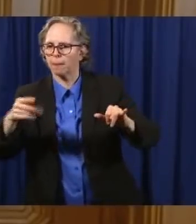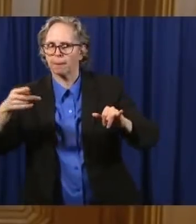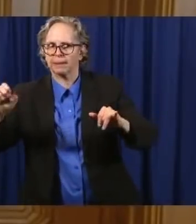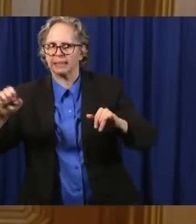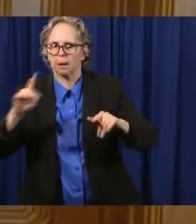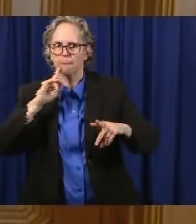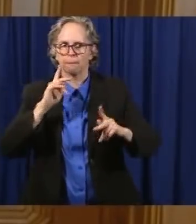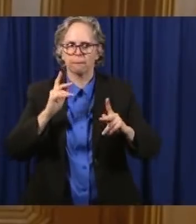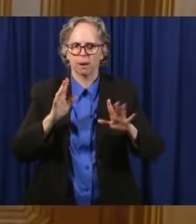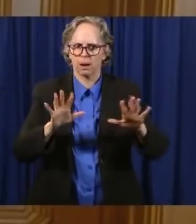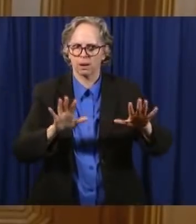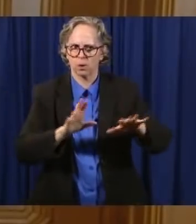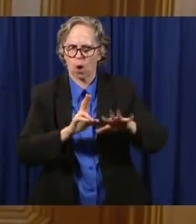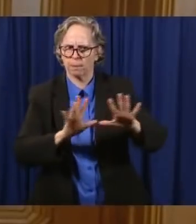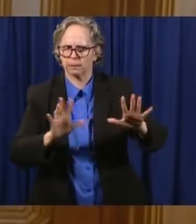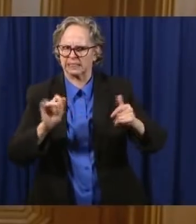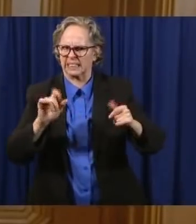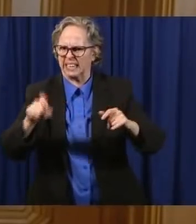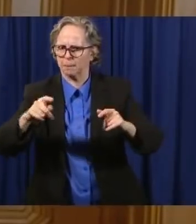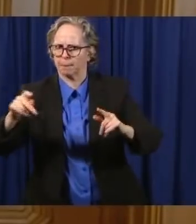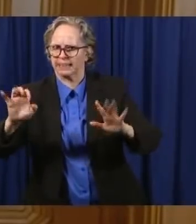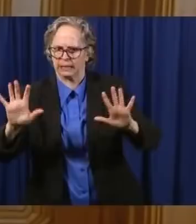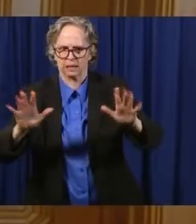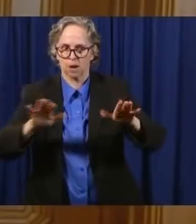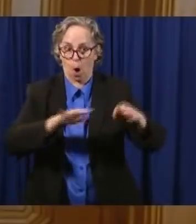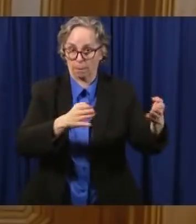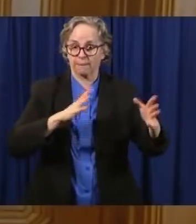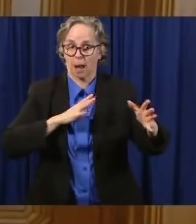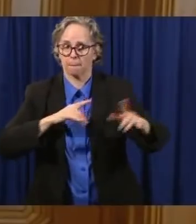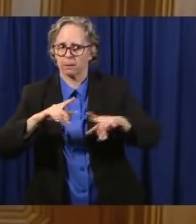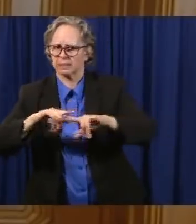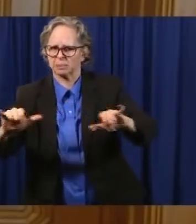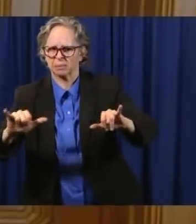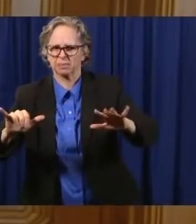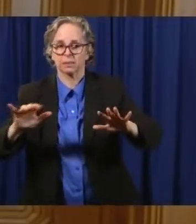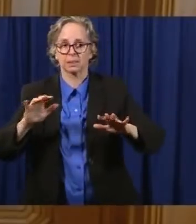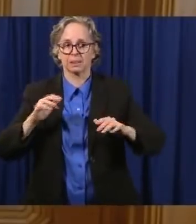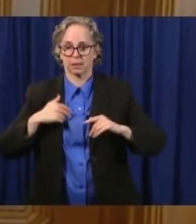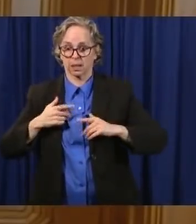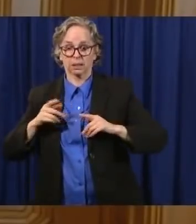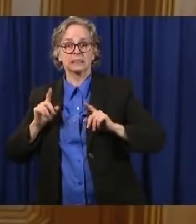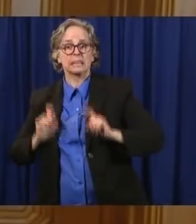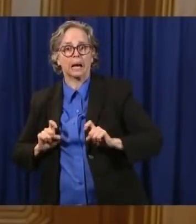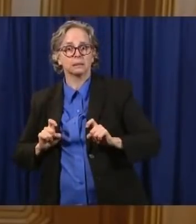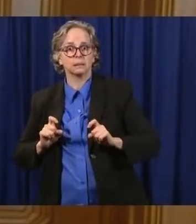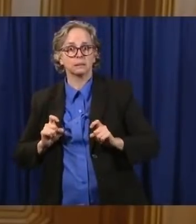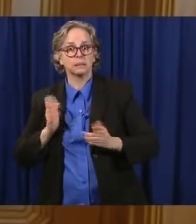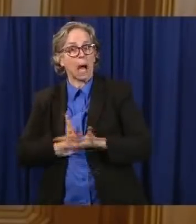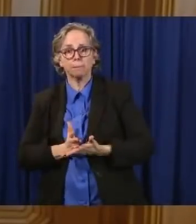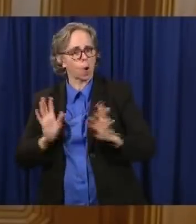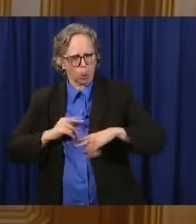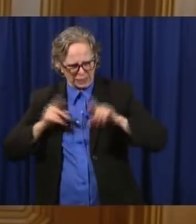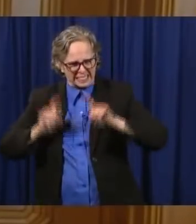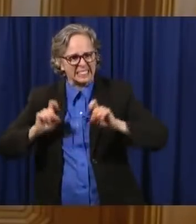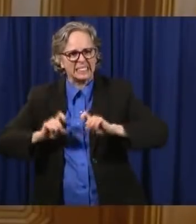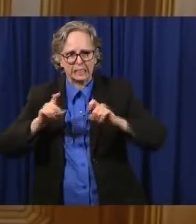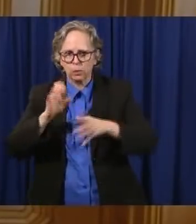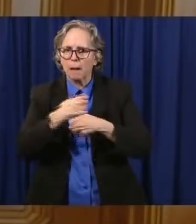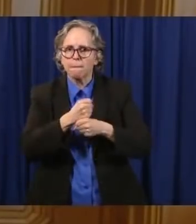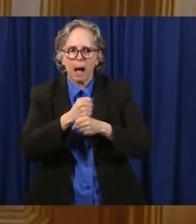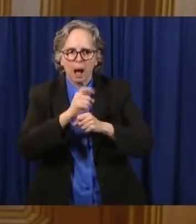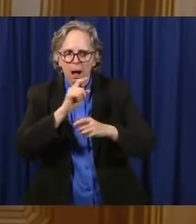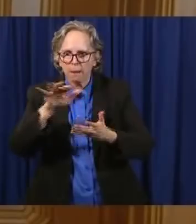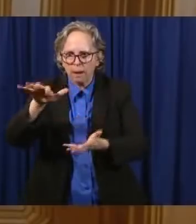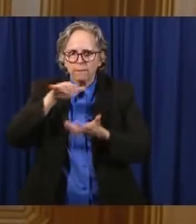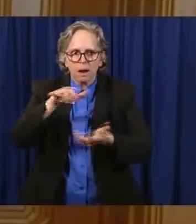The testing that we have talked about, and you heard Lieutenant Governor Dr. Acton talk about today, how well